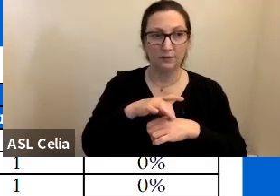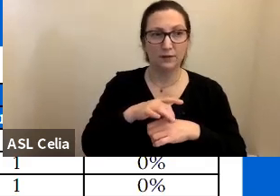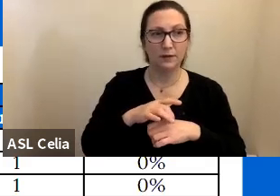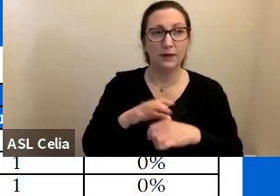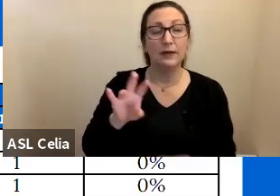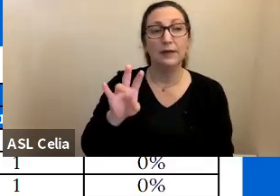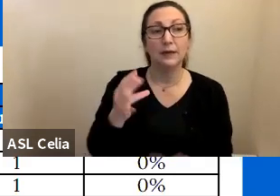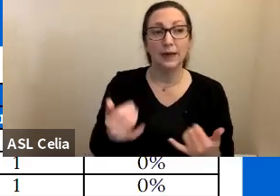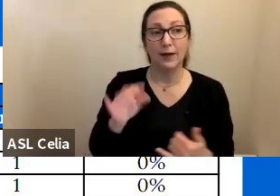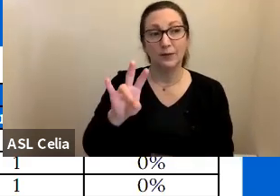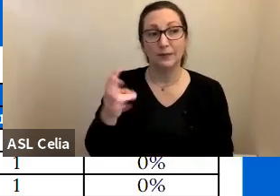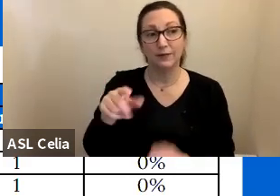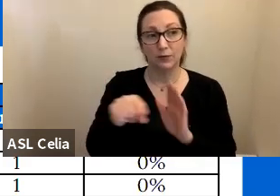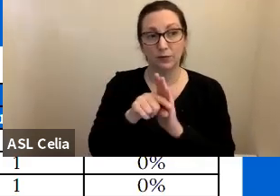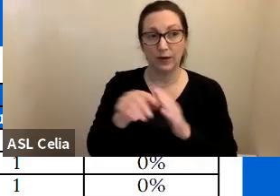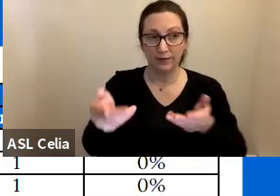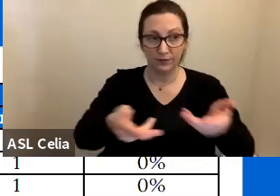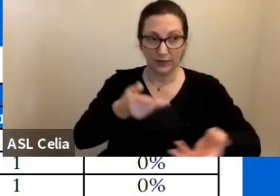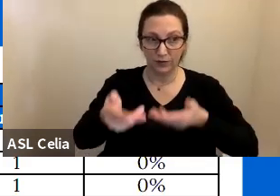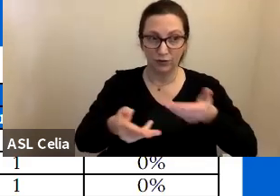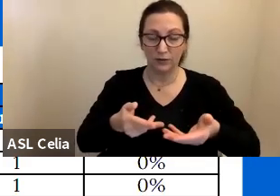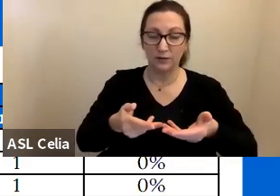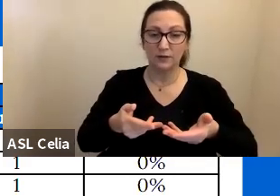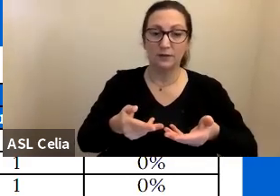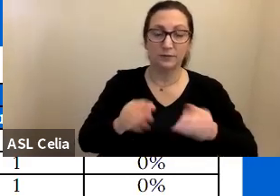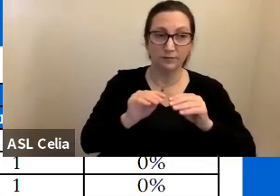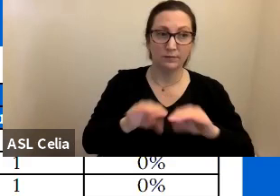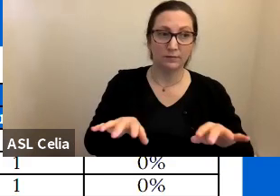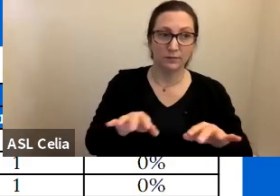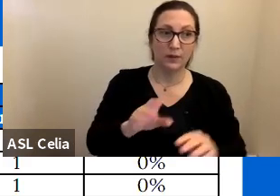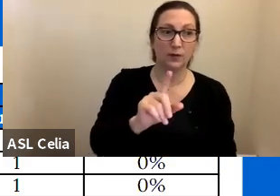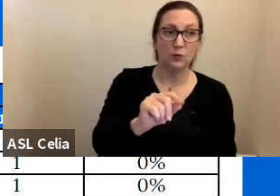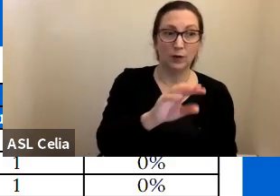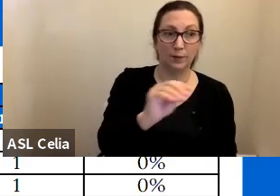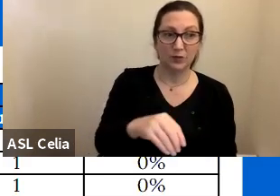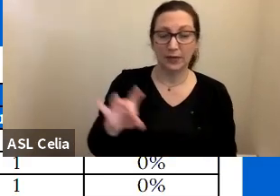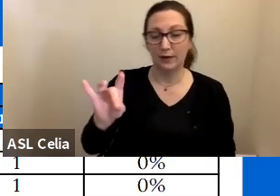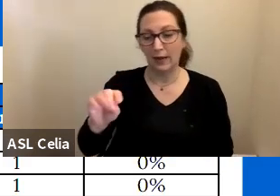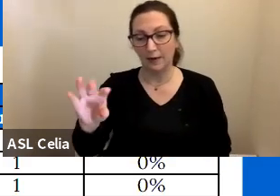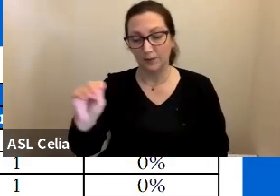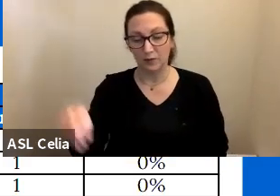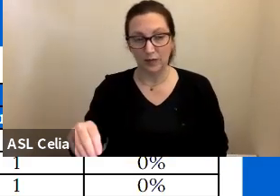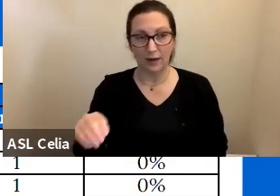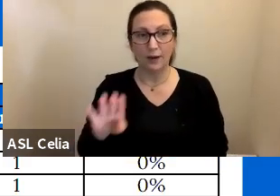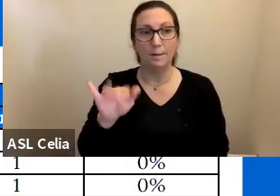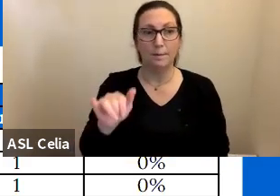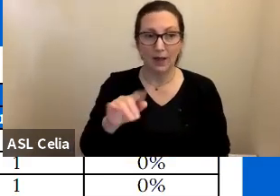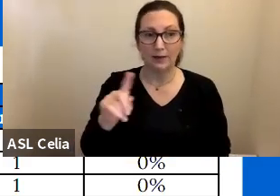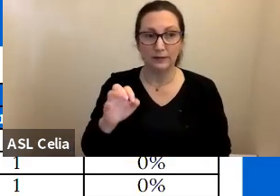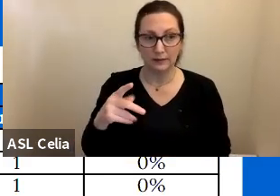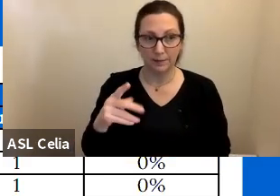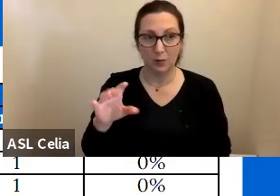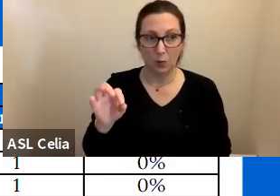7th grade invitations distributed within the 20 and 80% by zip